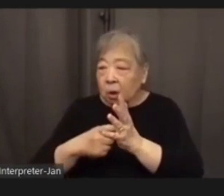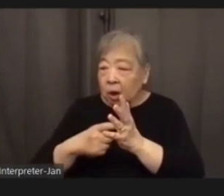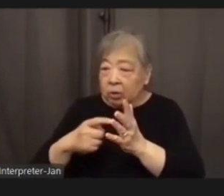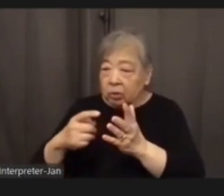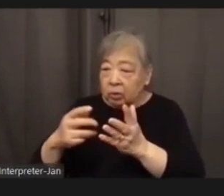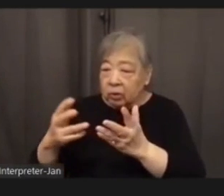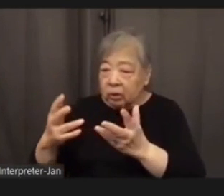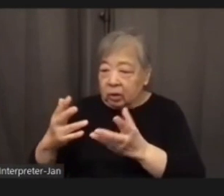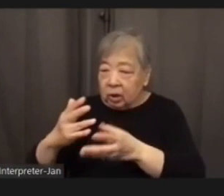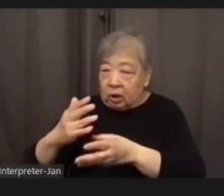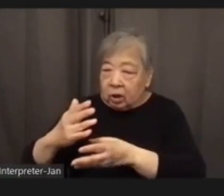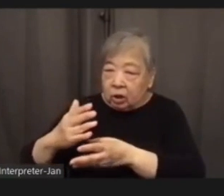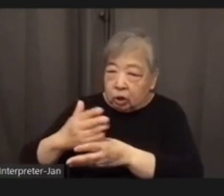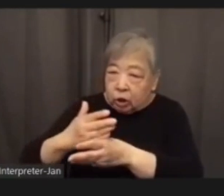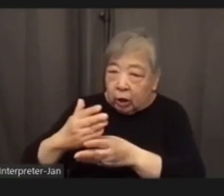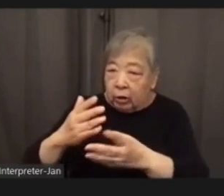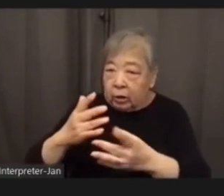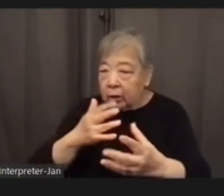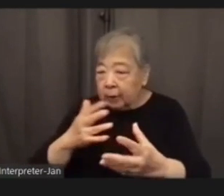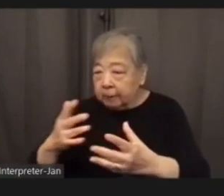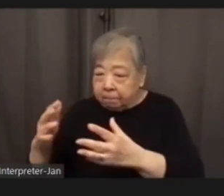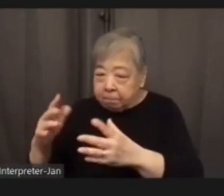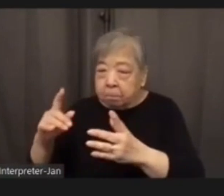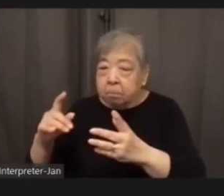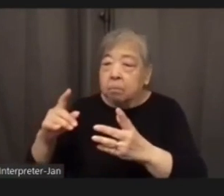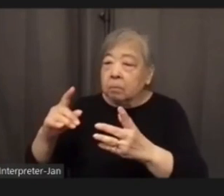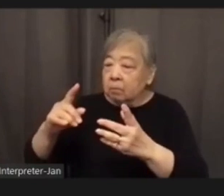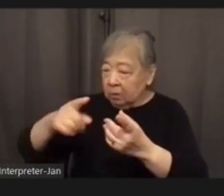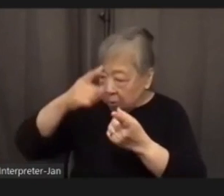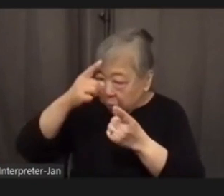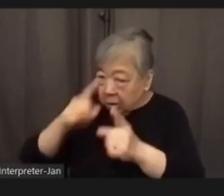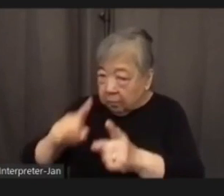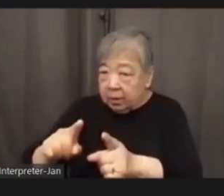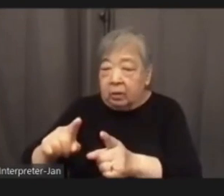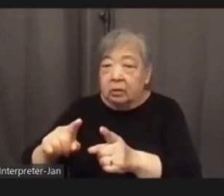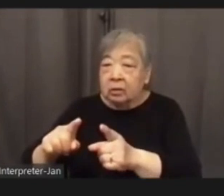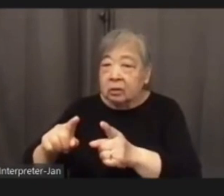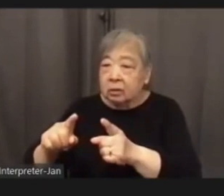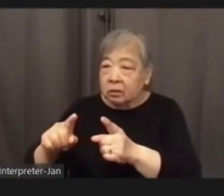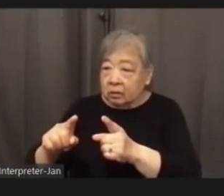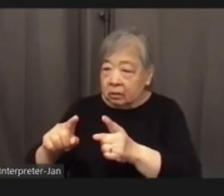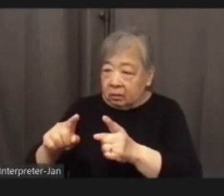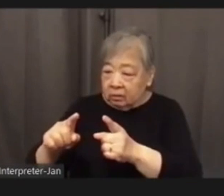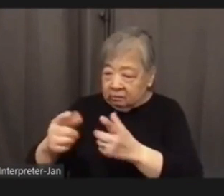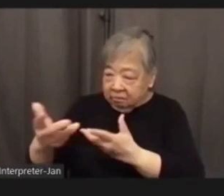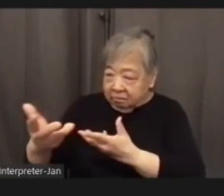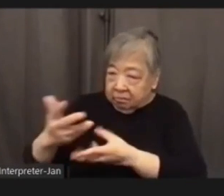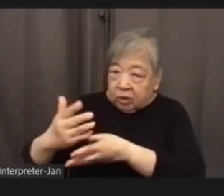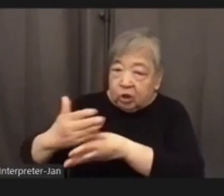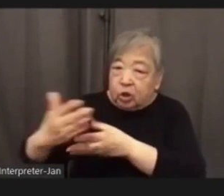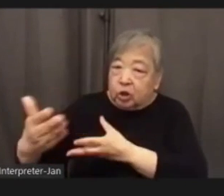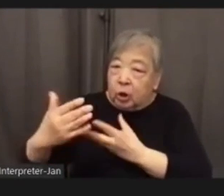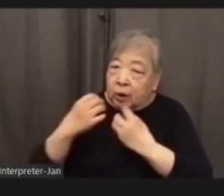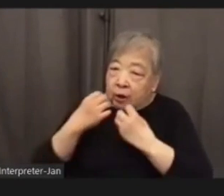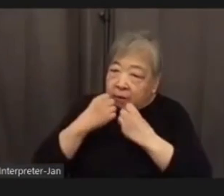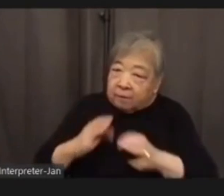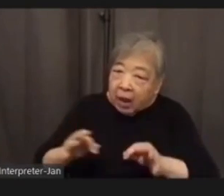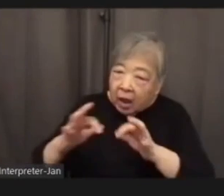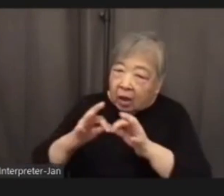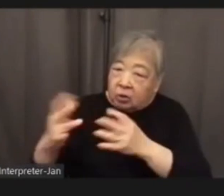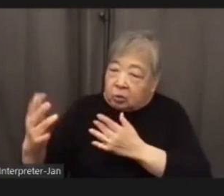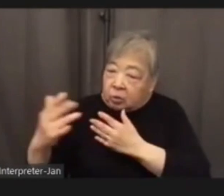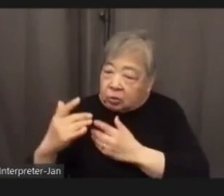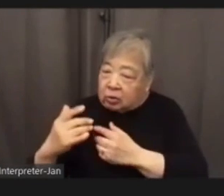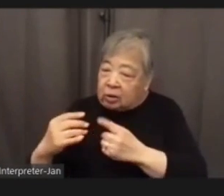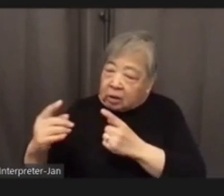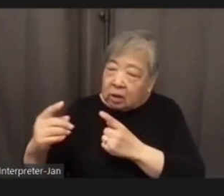to shared agreements, sharing, you know, like having shared values, shared aesthetics. It's right in line